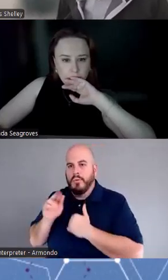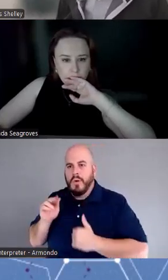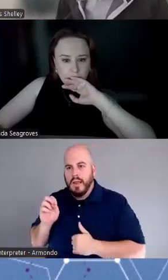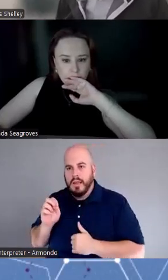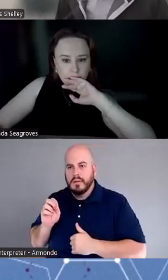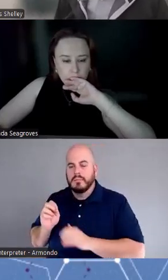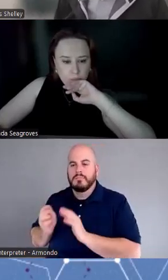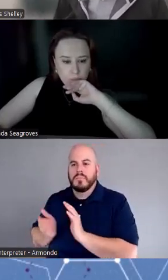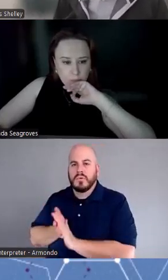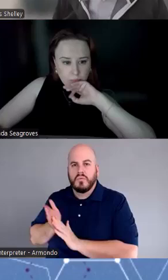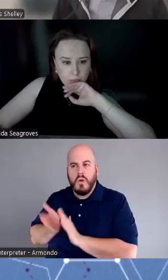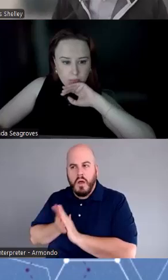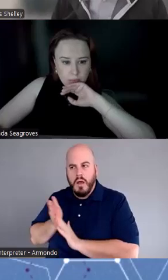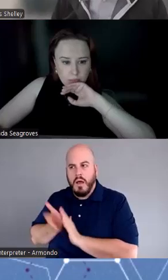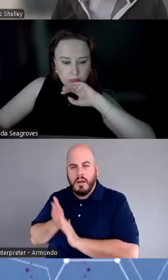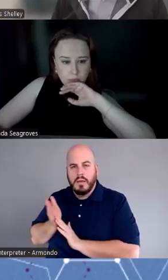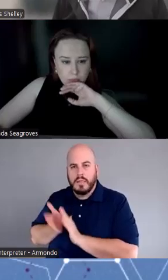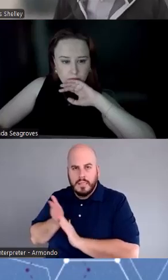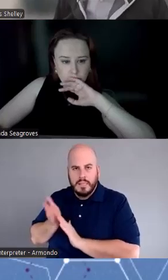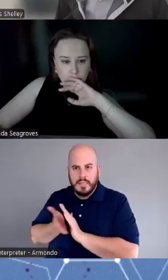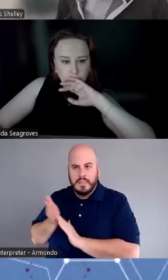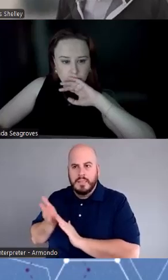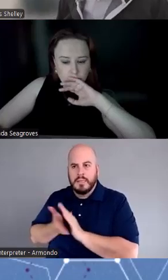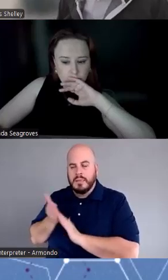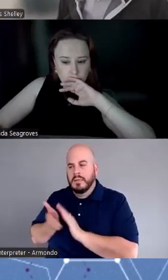own independent